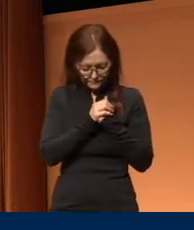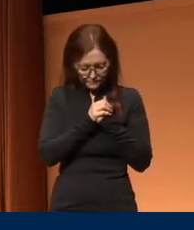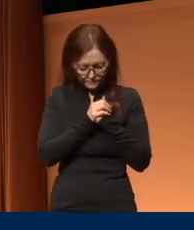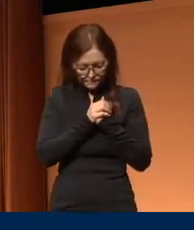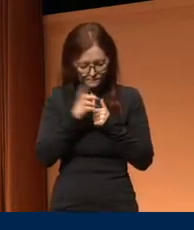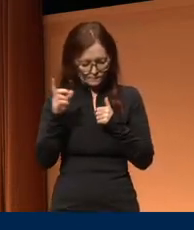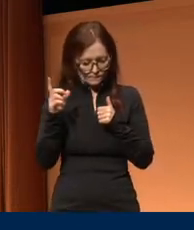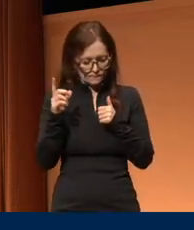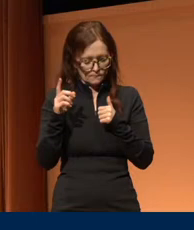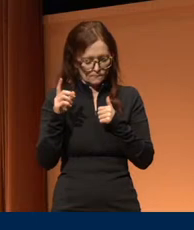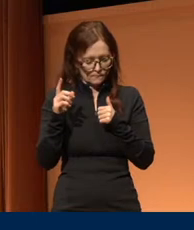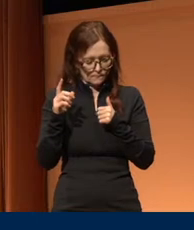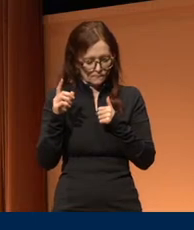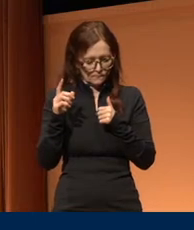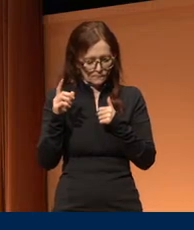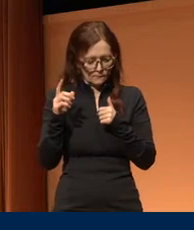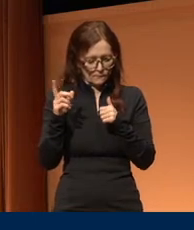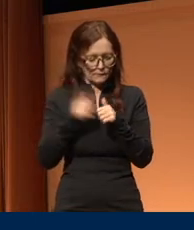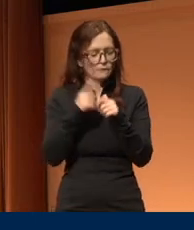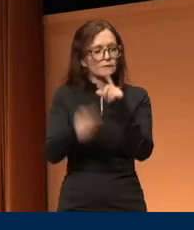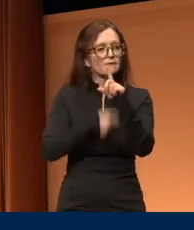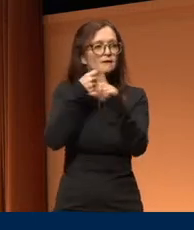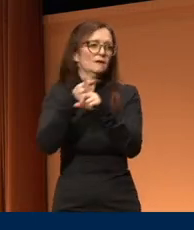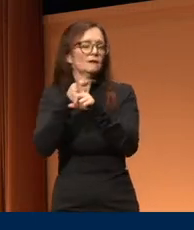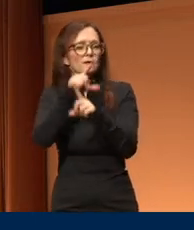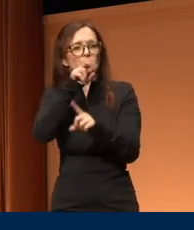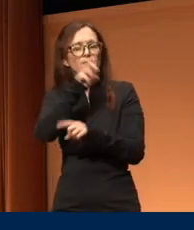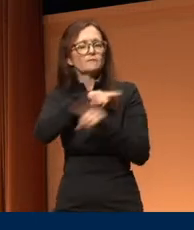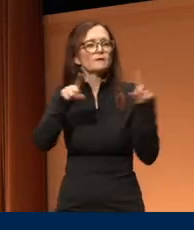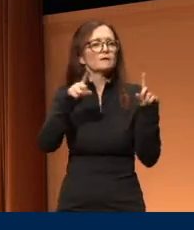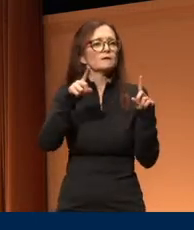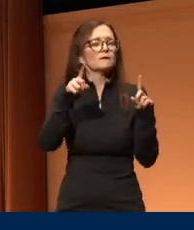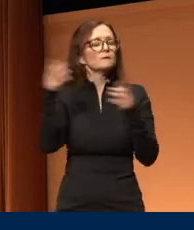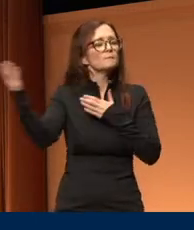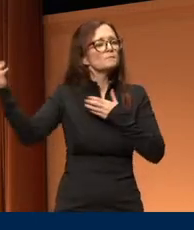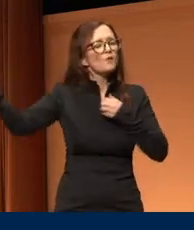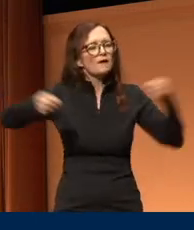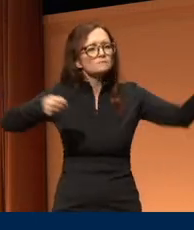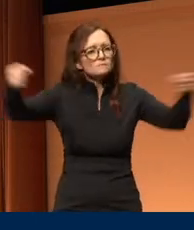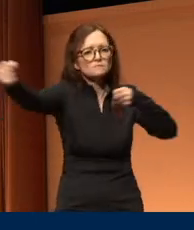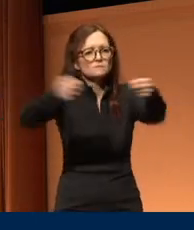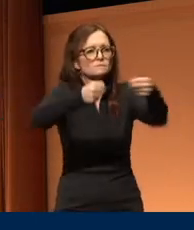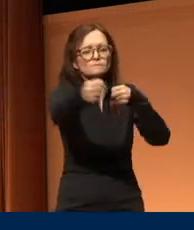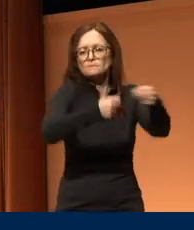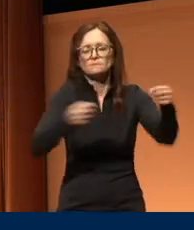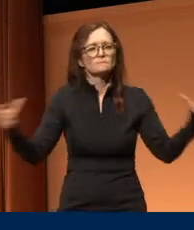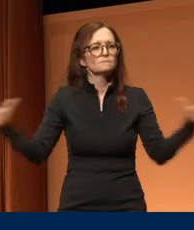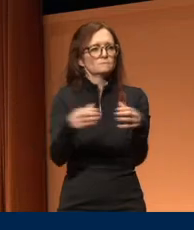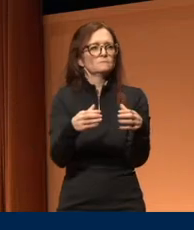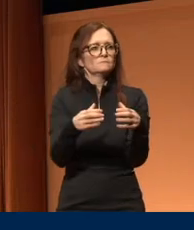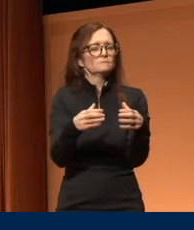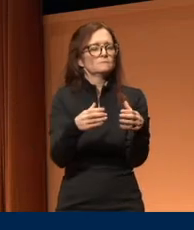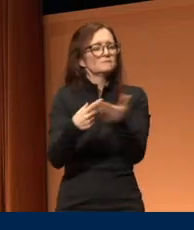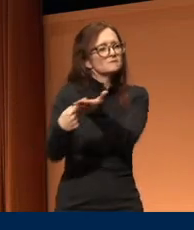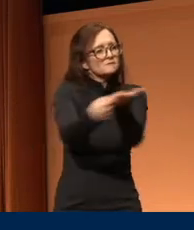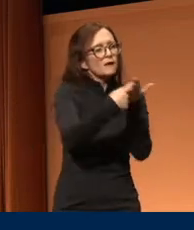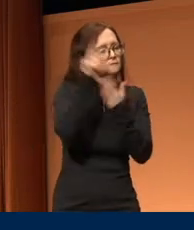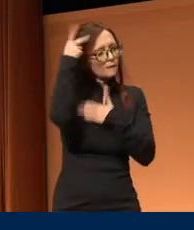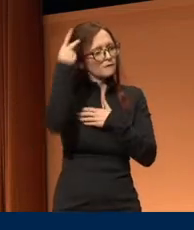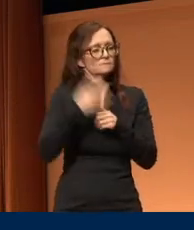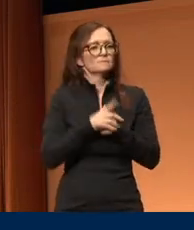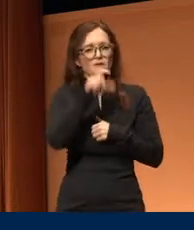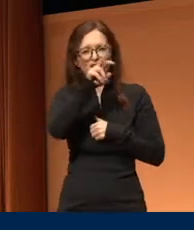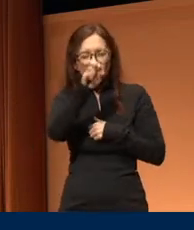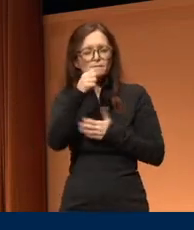The first impact of love, I would say, is to bring people together and reconcile them with politics.